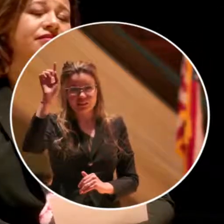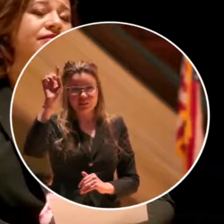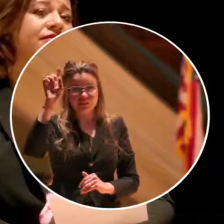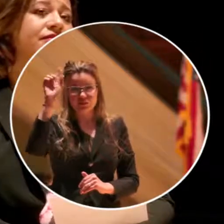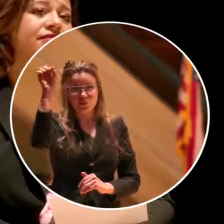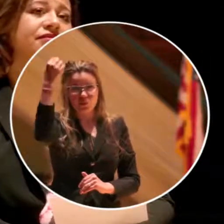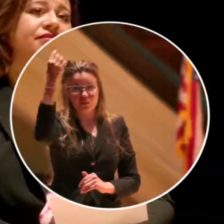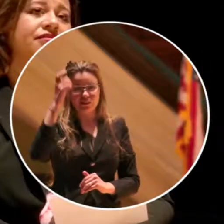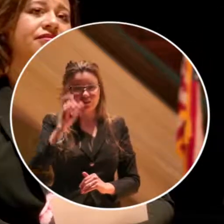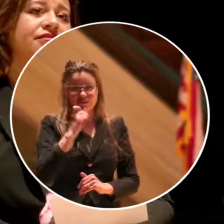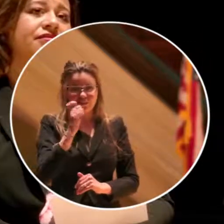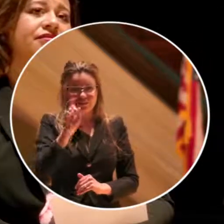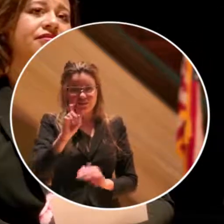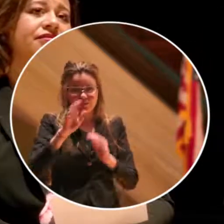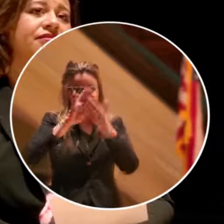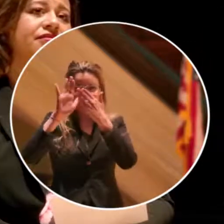replacing.